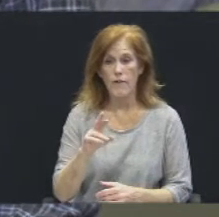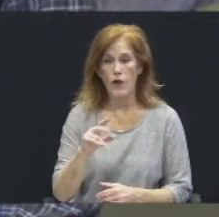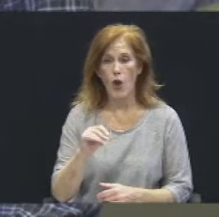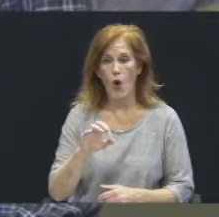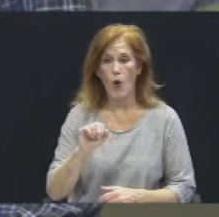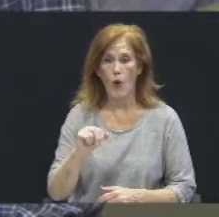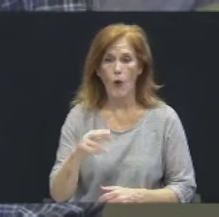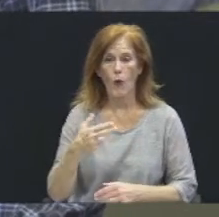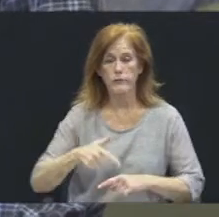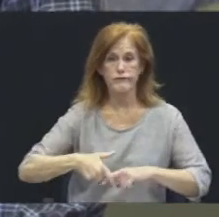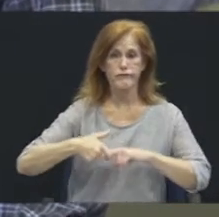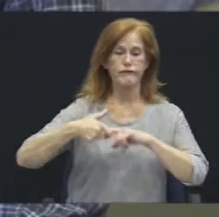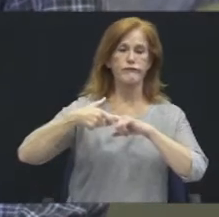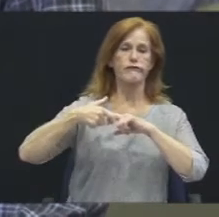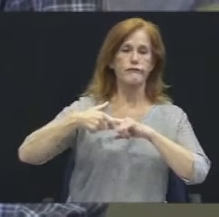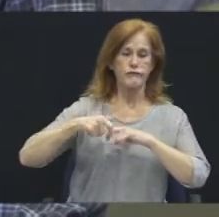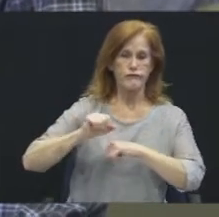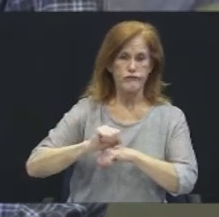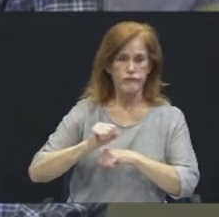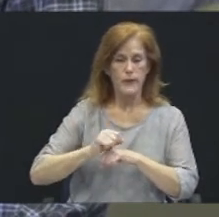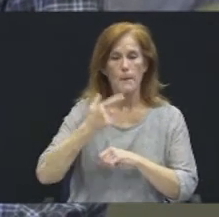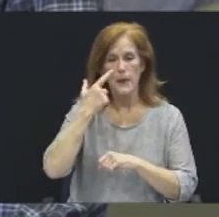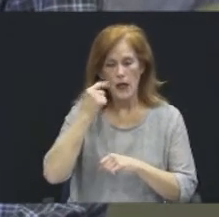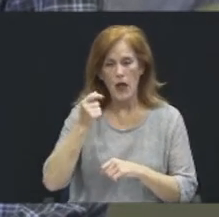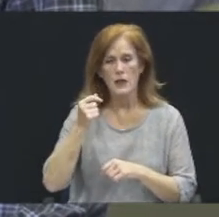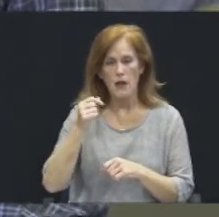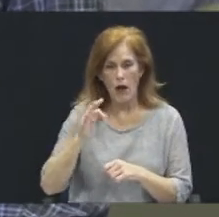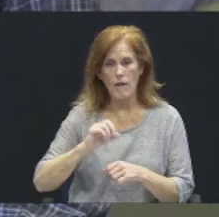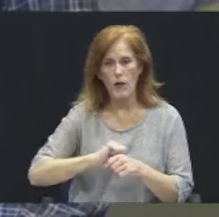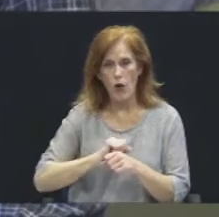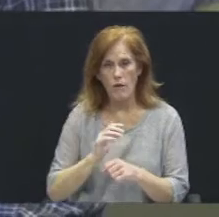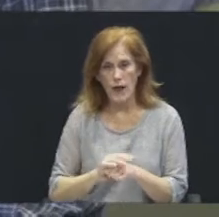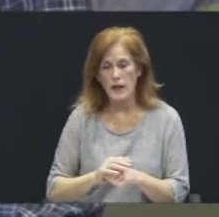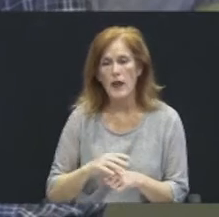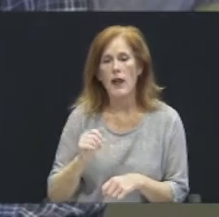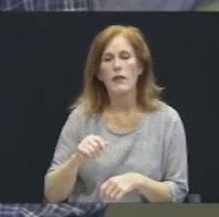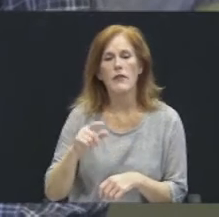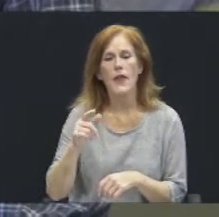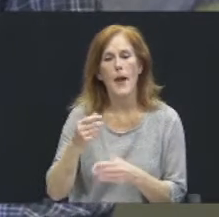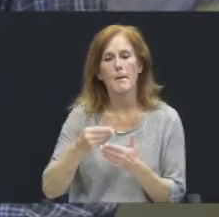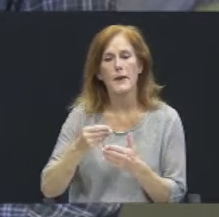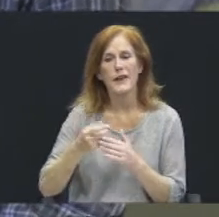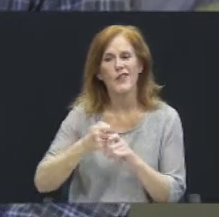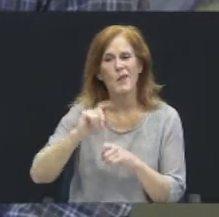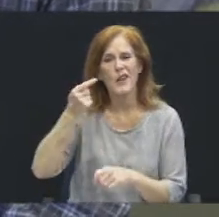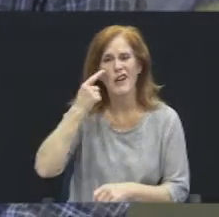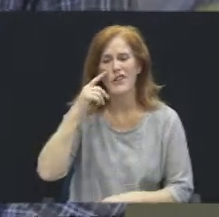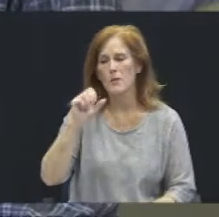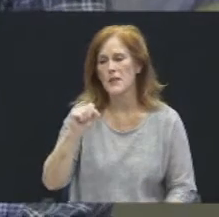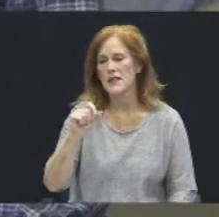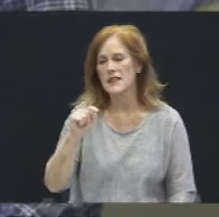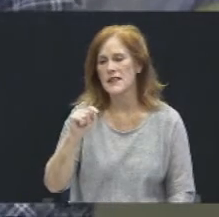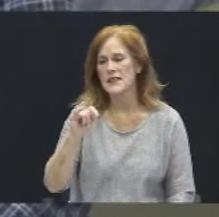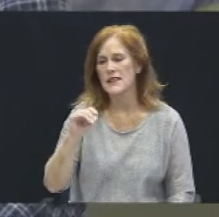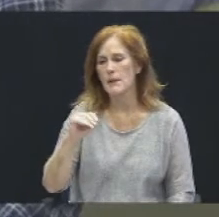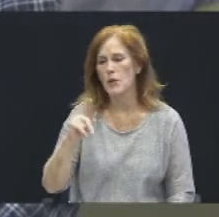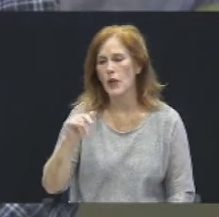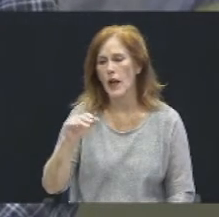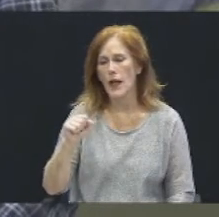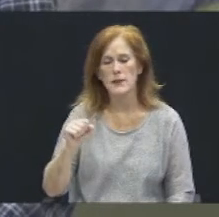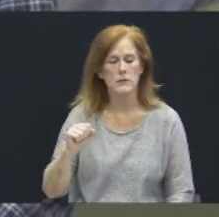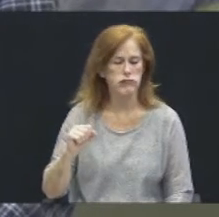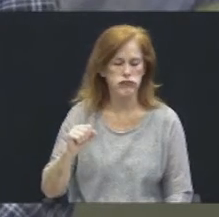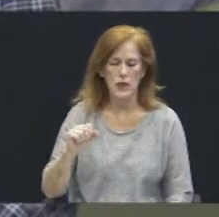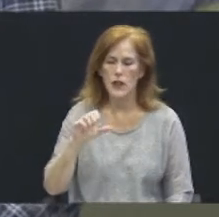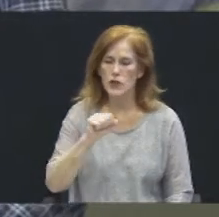because of COVID. You know, the stimulus checks, it wasn't really well communicated through